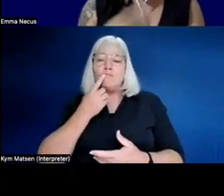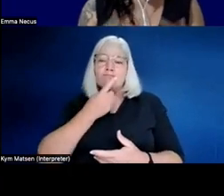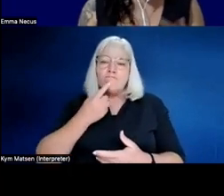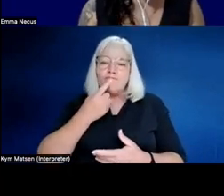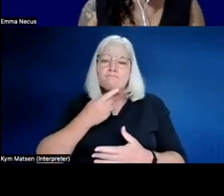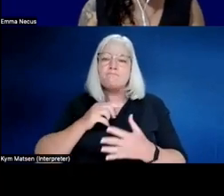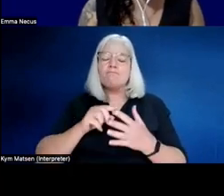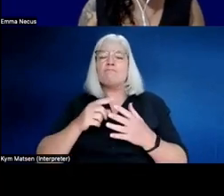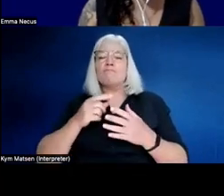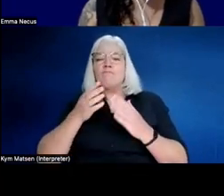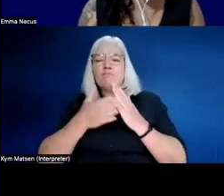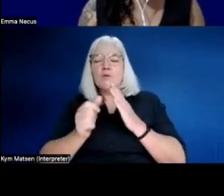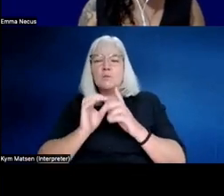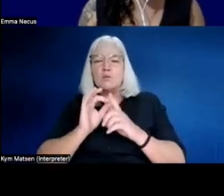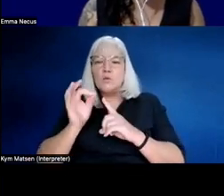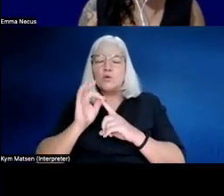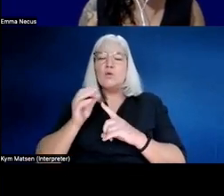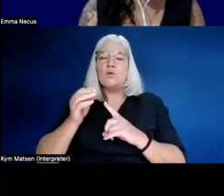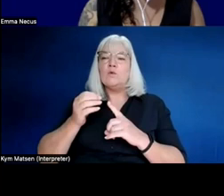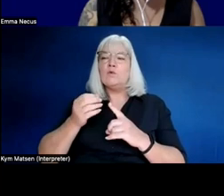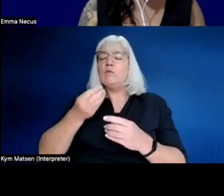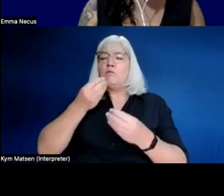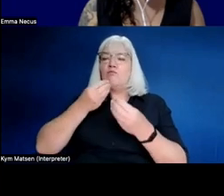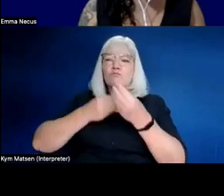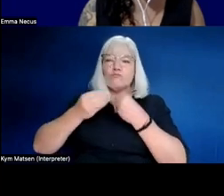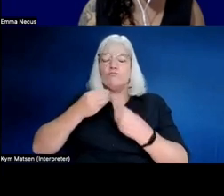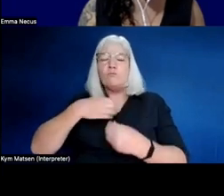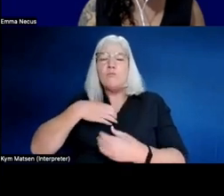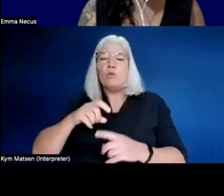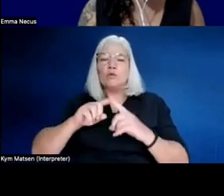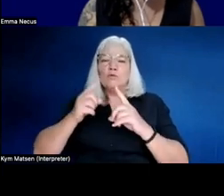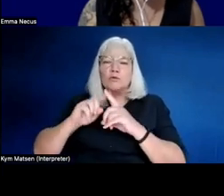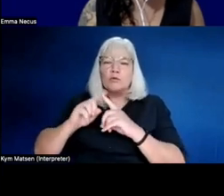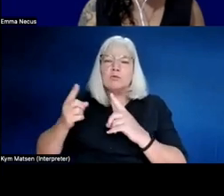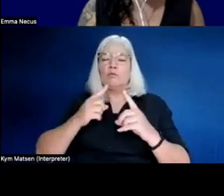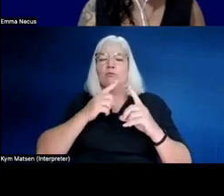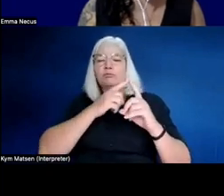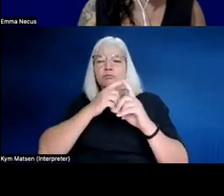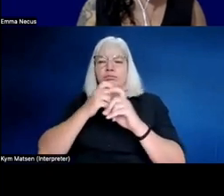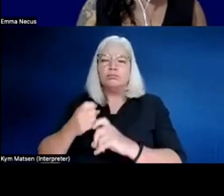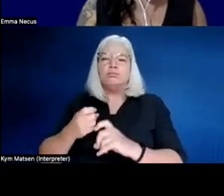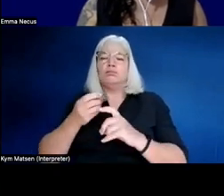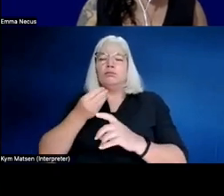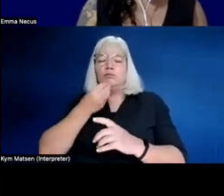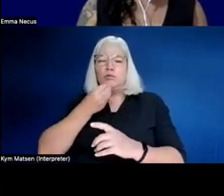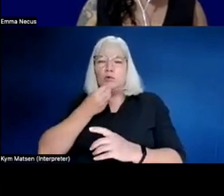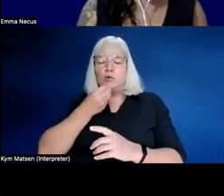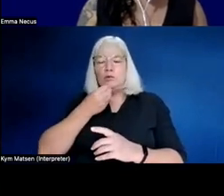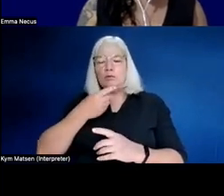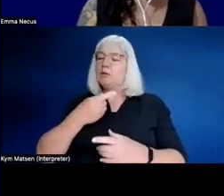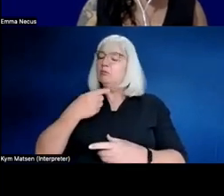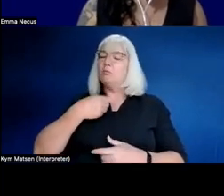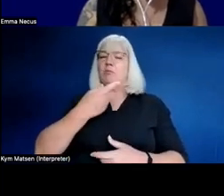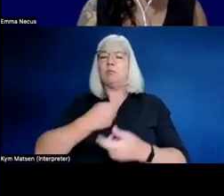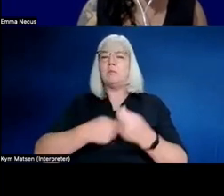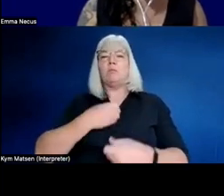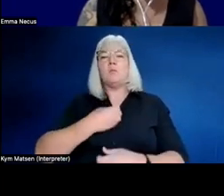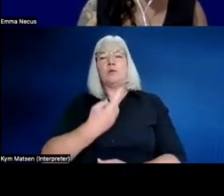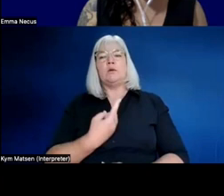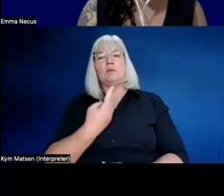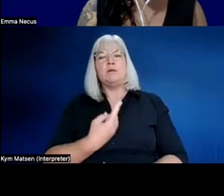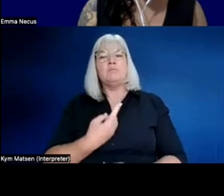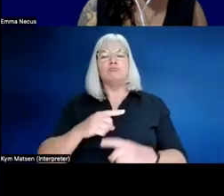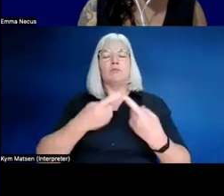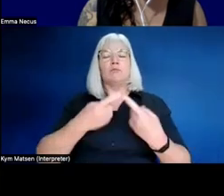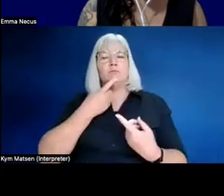which then will help you move on and increase your variety and independence at meals. We work really closely